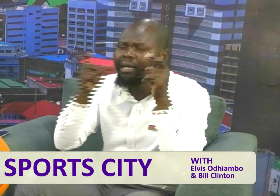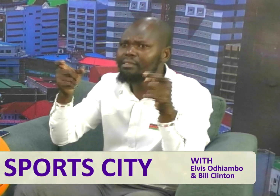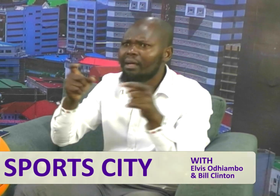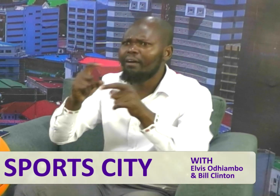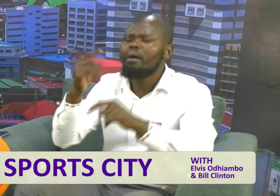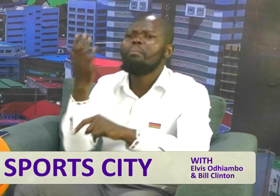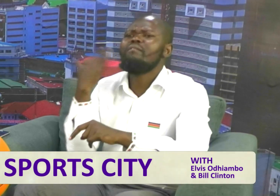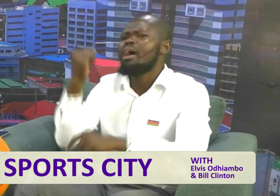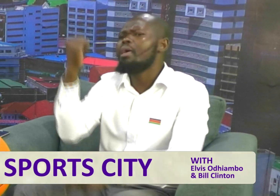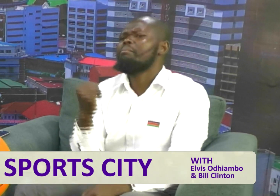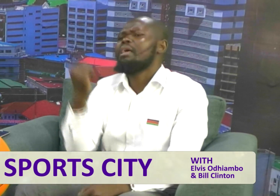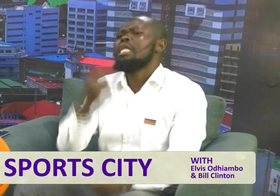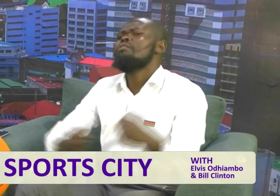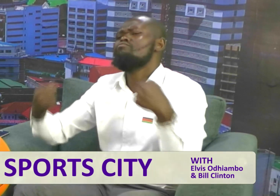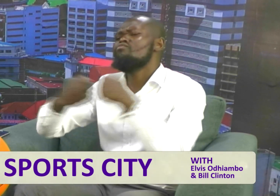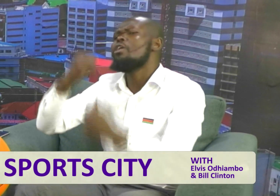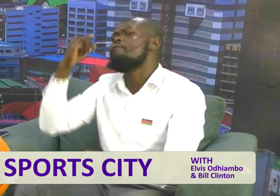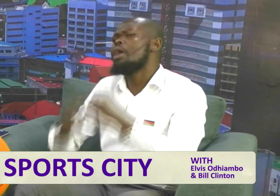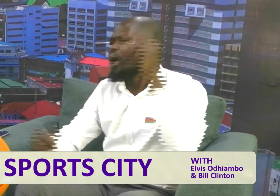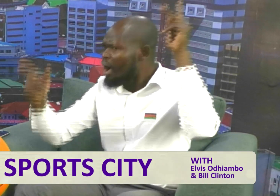if they really put a mind in the game,